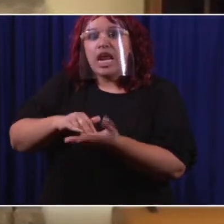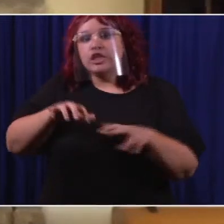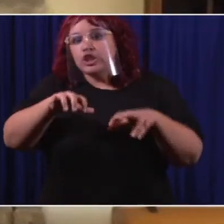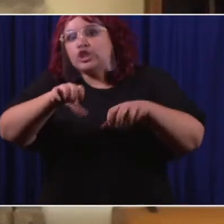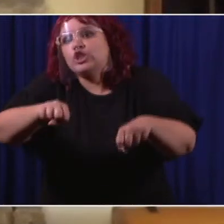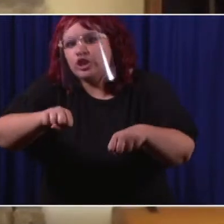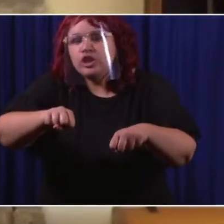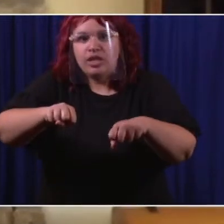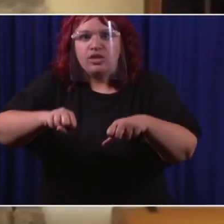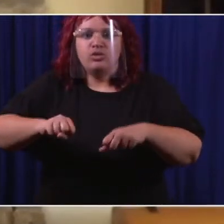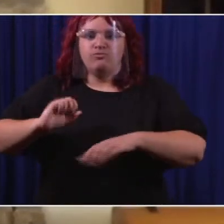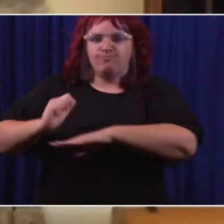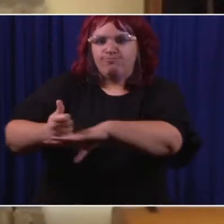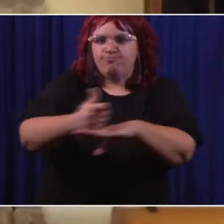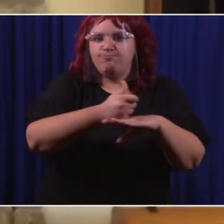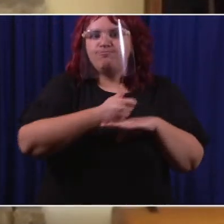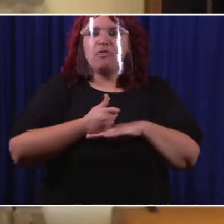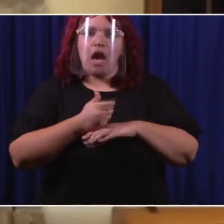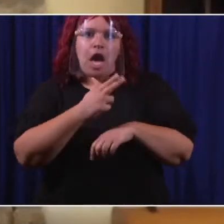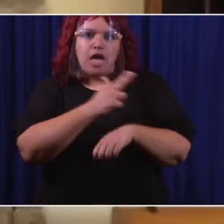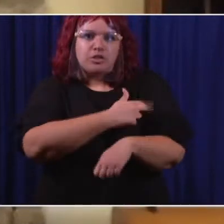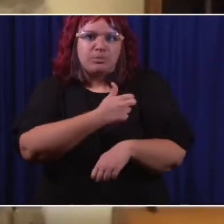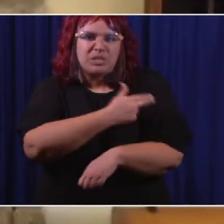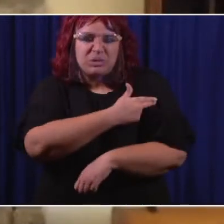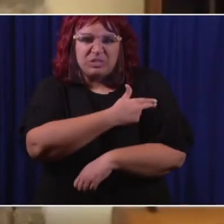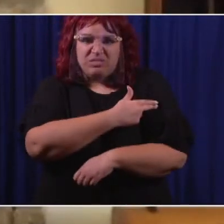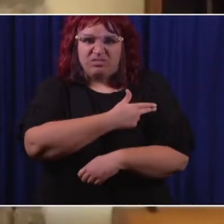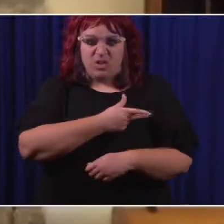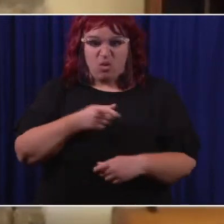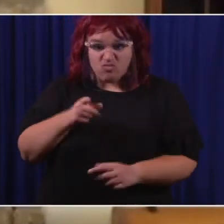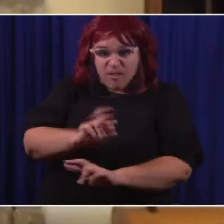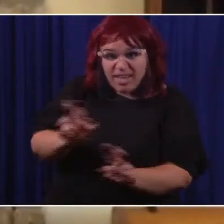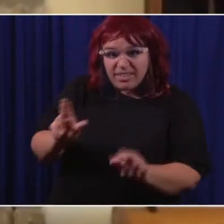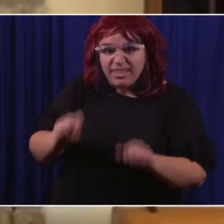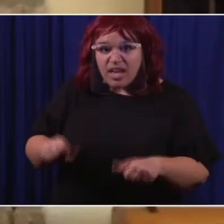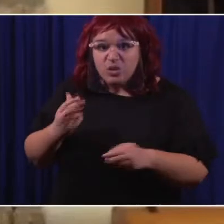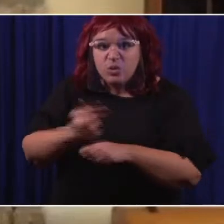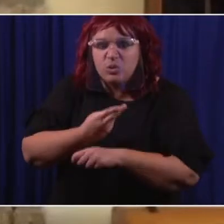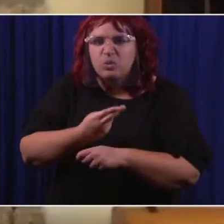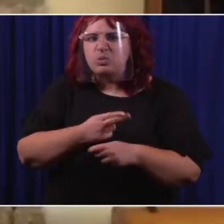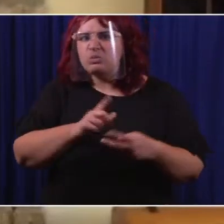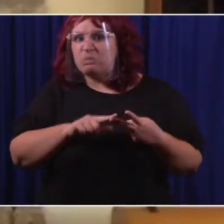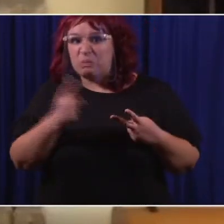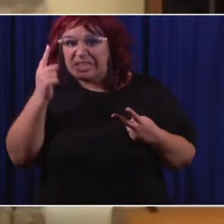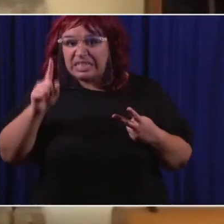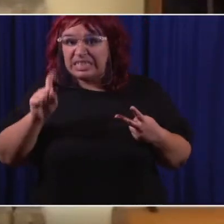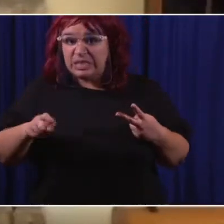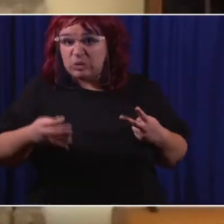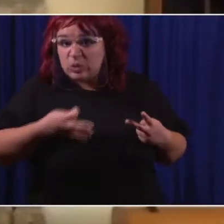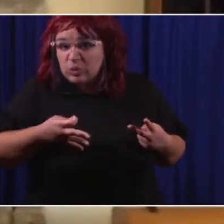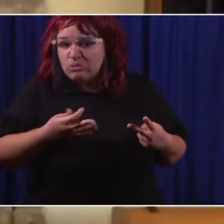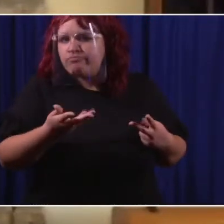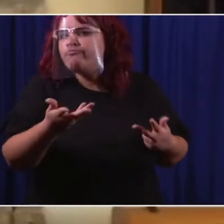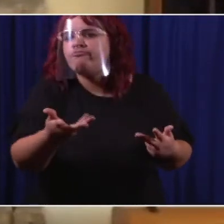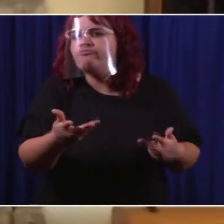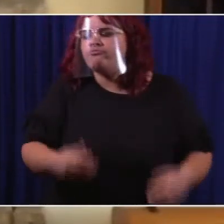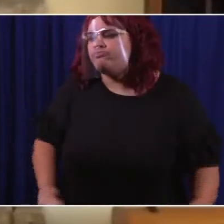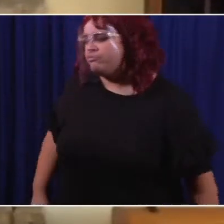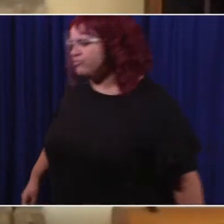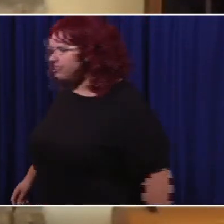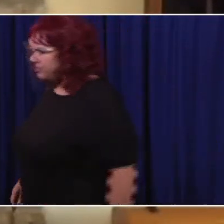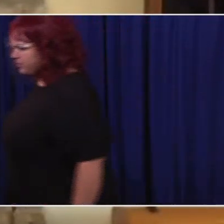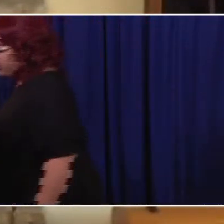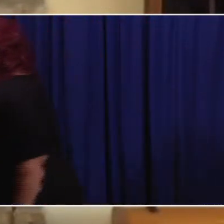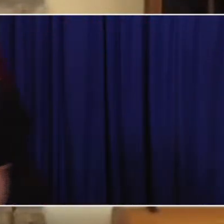needed? Well, I can tell you, we put together with the Ohio Hospital Association a system early